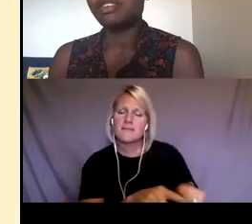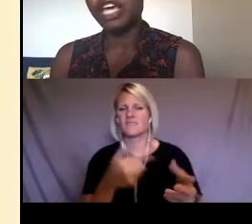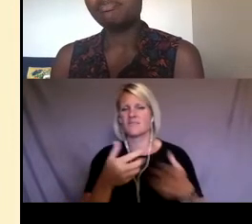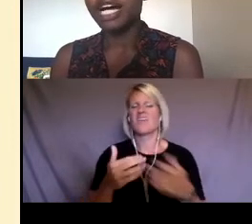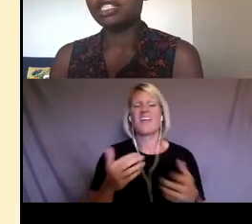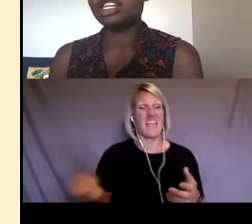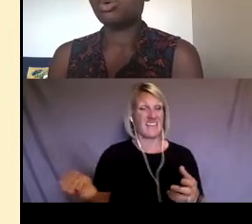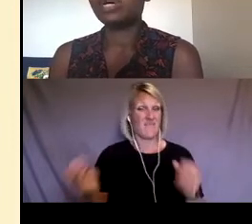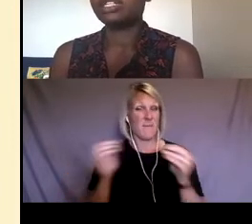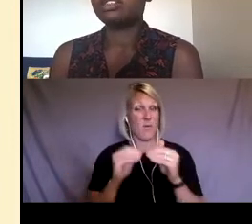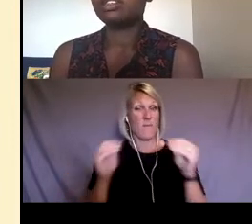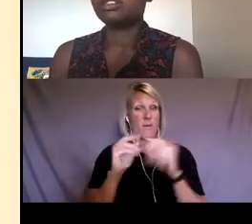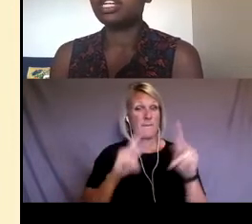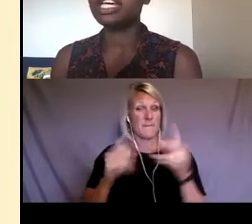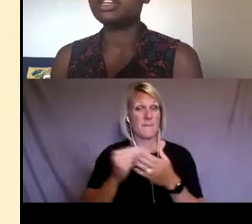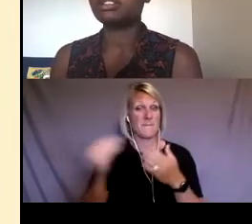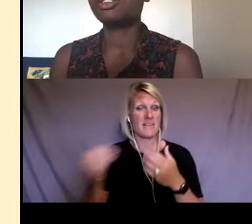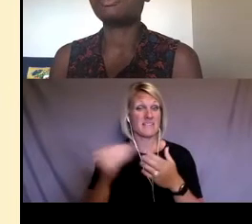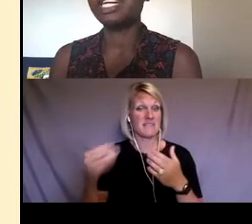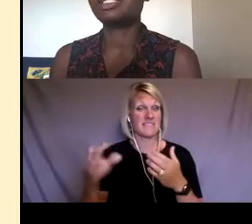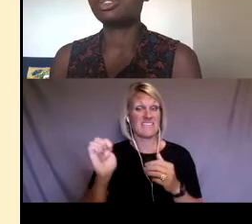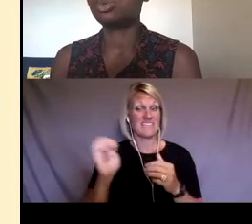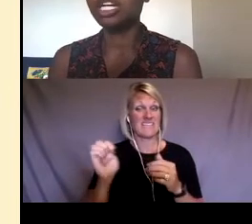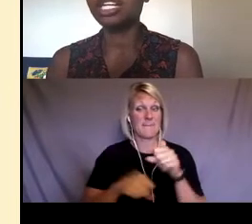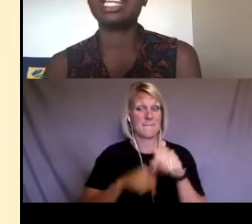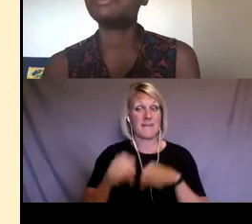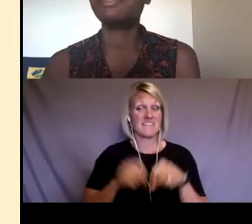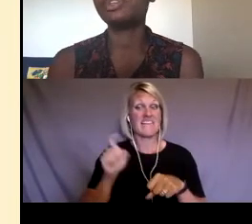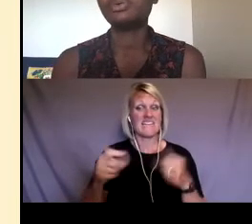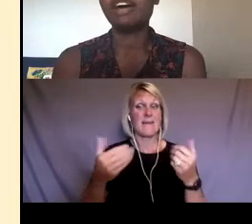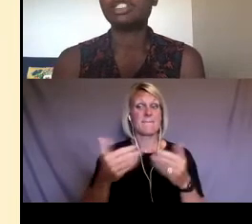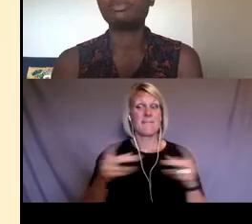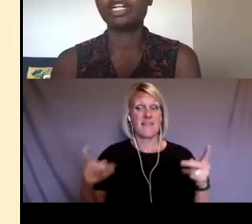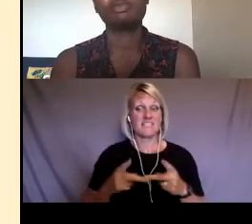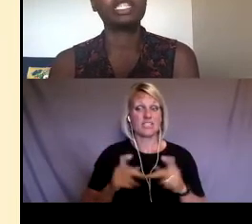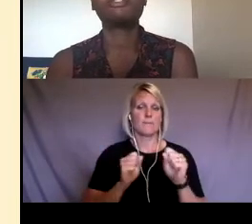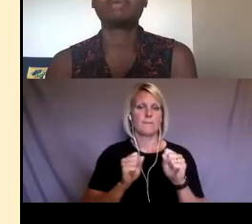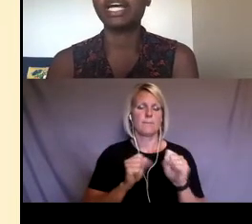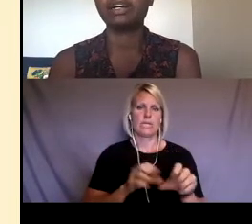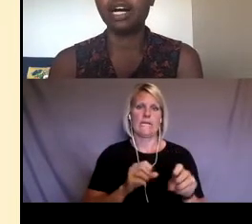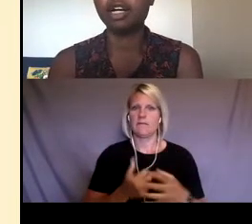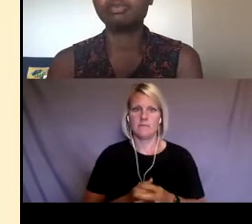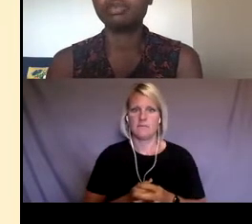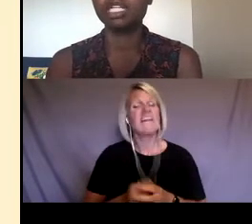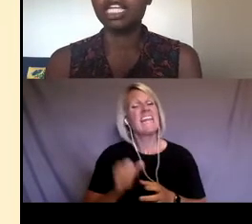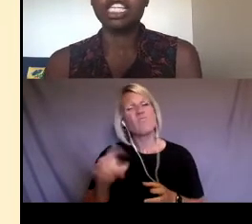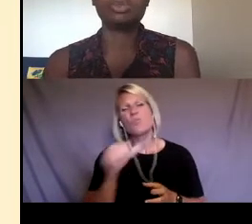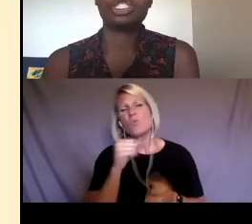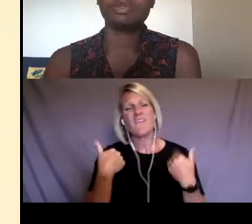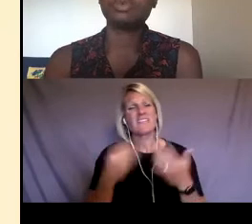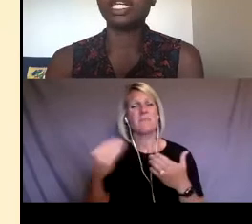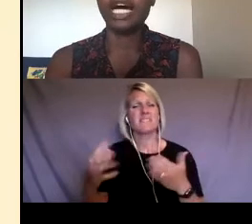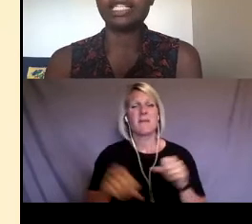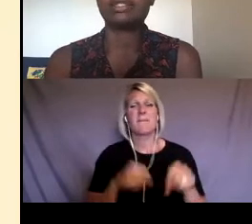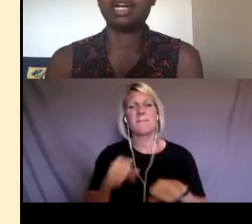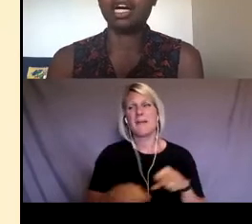expensive e-bikes, they're going to need a secure place to store it. And even if you don't have a super expensive bike, these would just